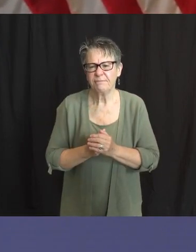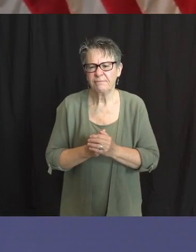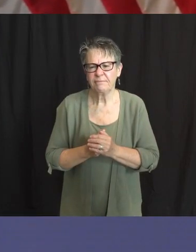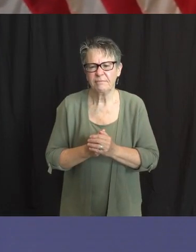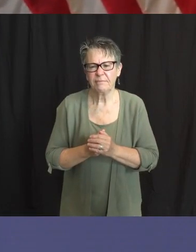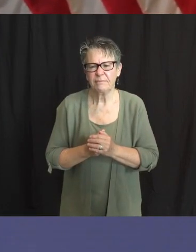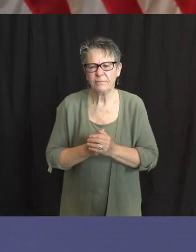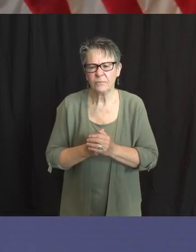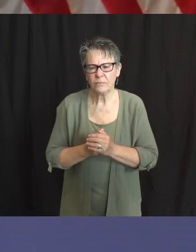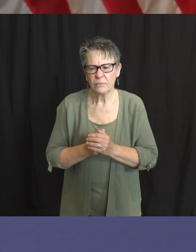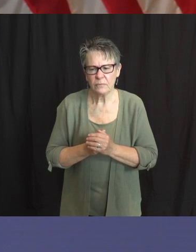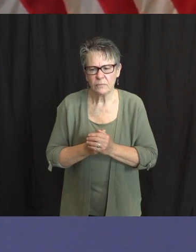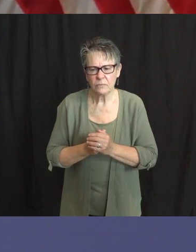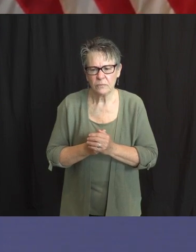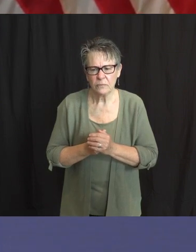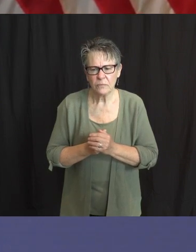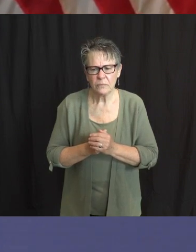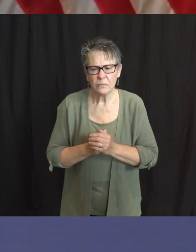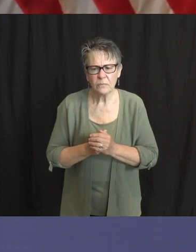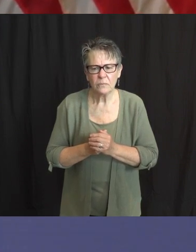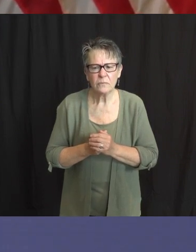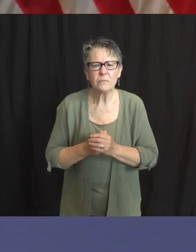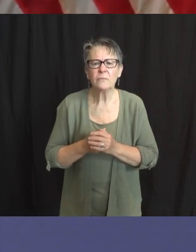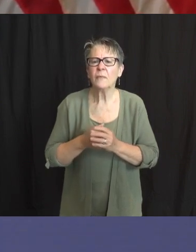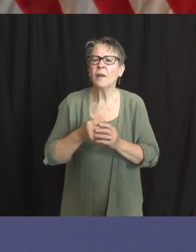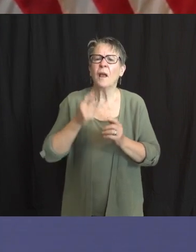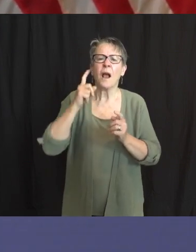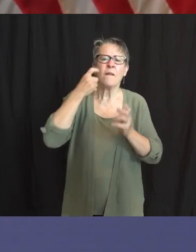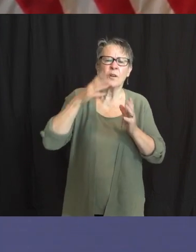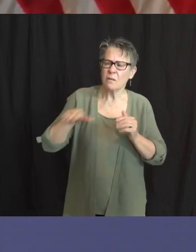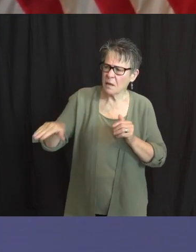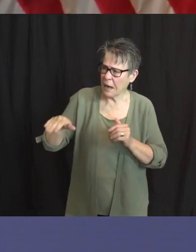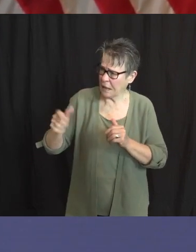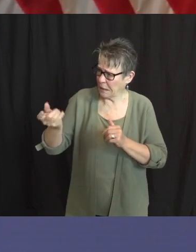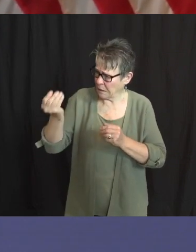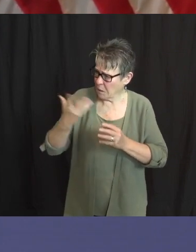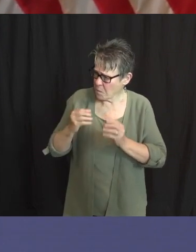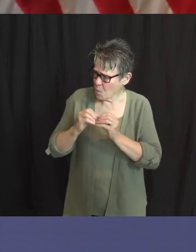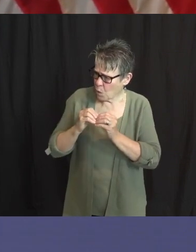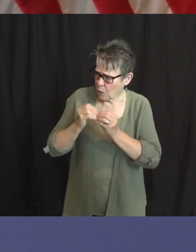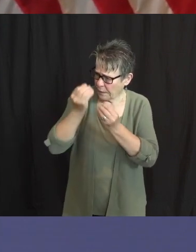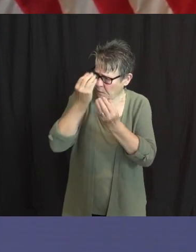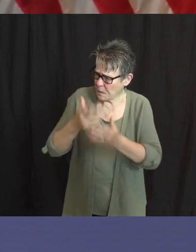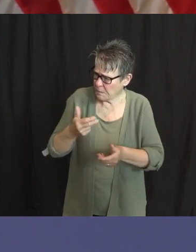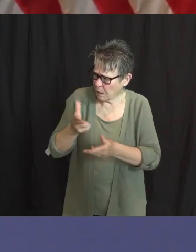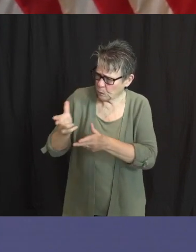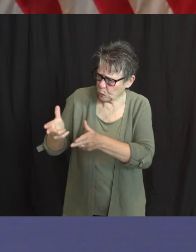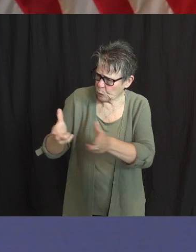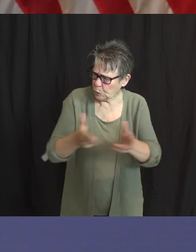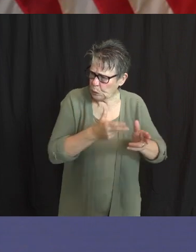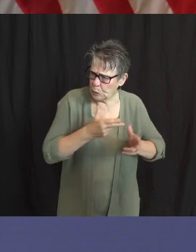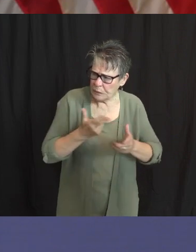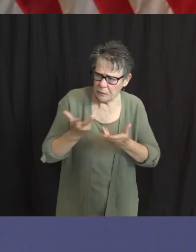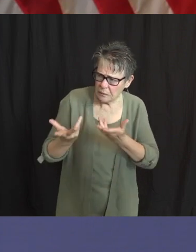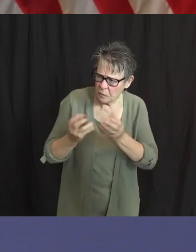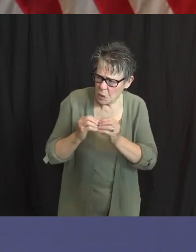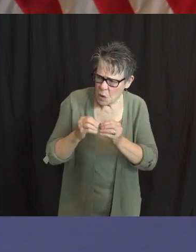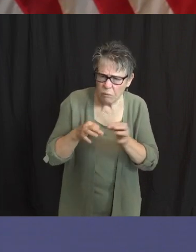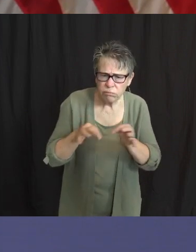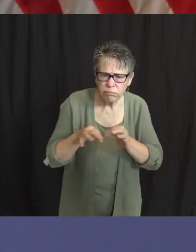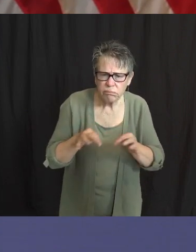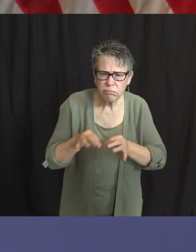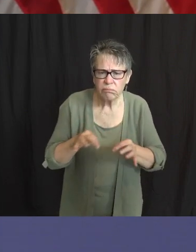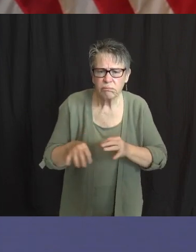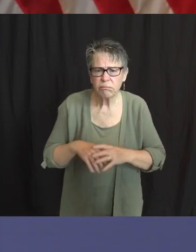would be great to hear. There are a lot of folks who ask us about this. A couple of things before we will start over here with Elise, but let me say a couple of